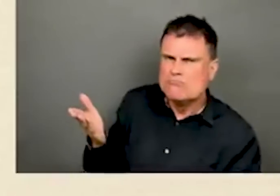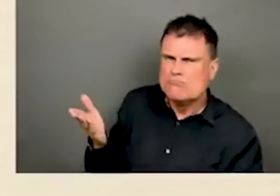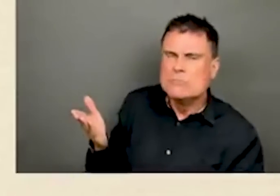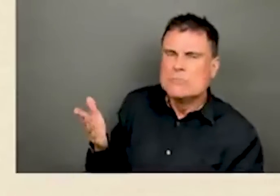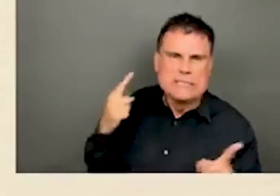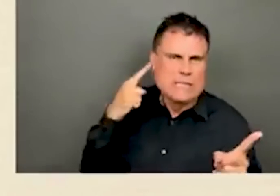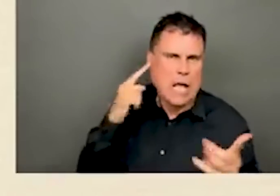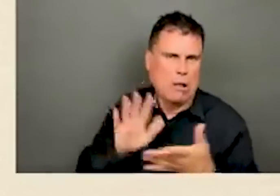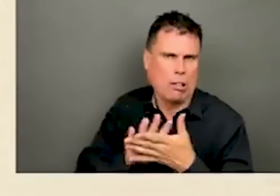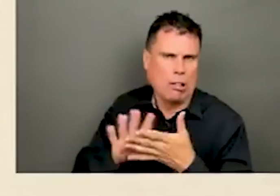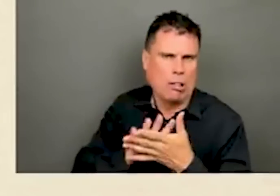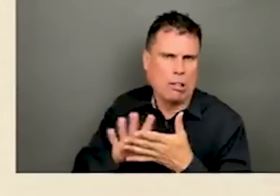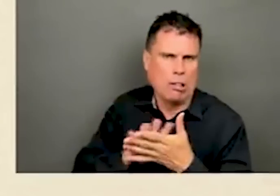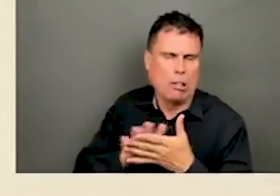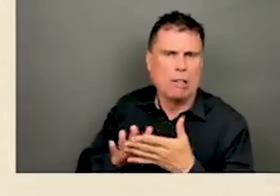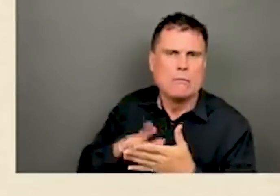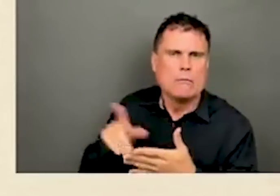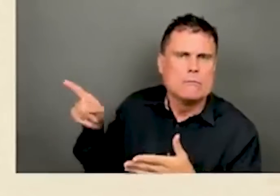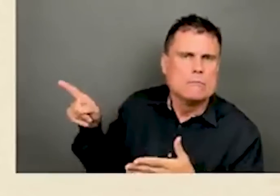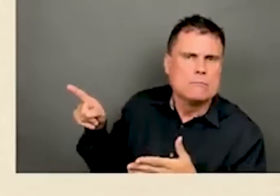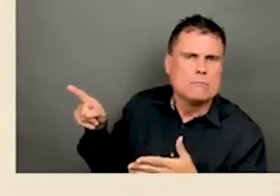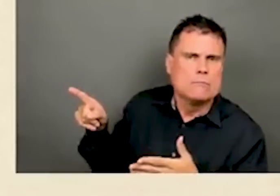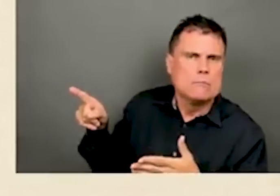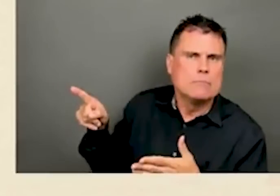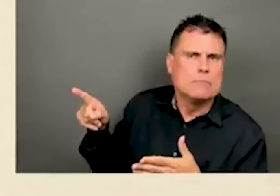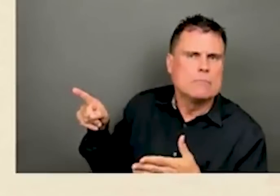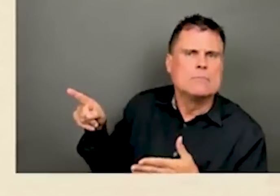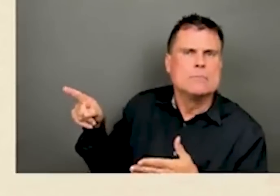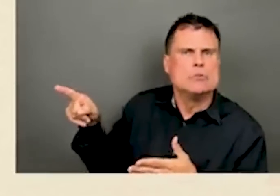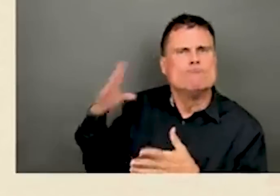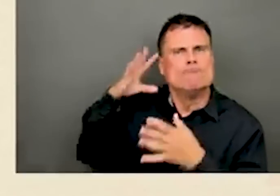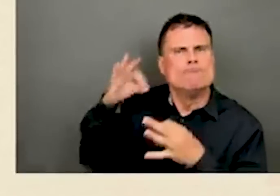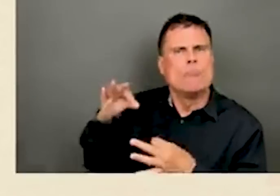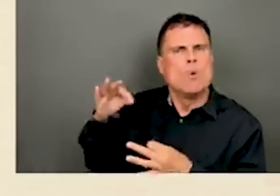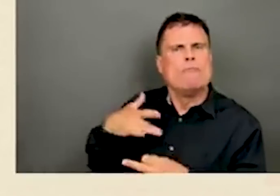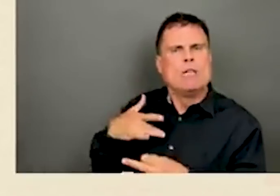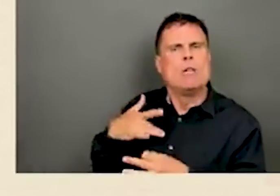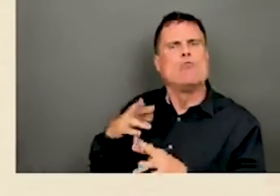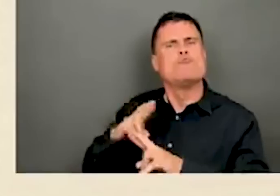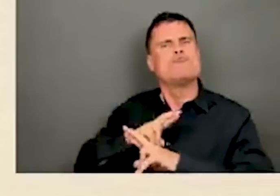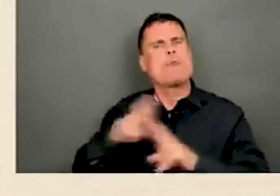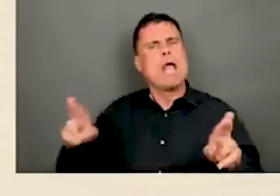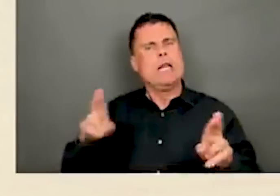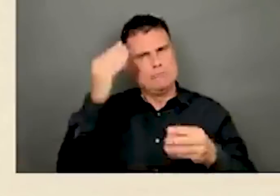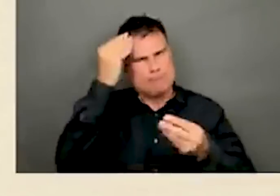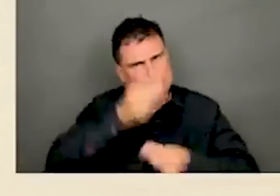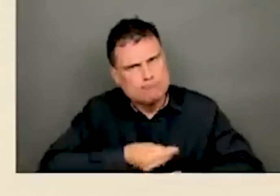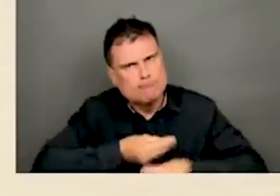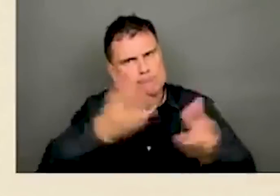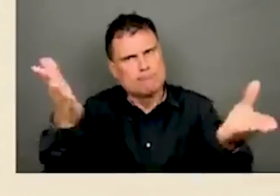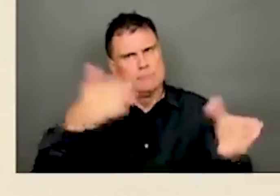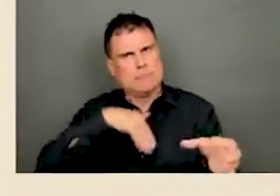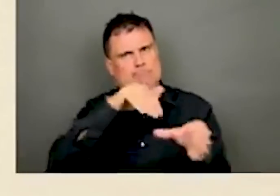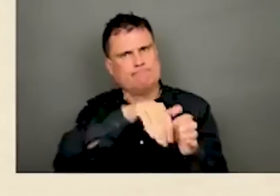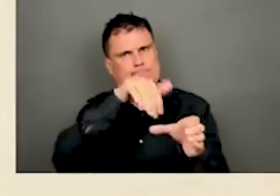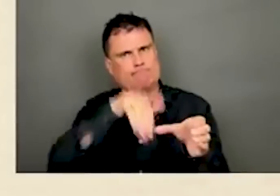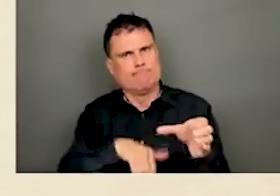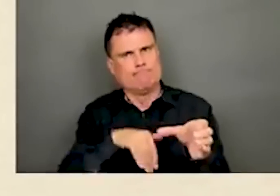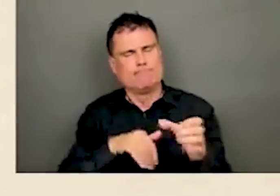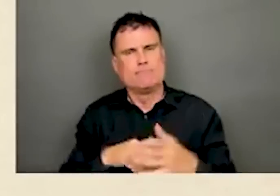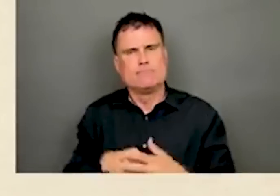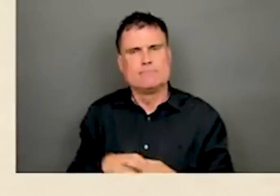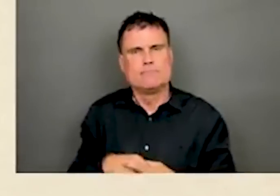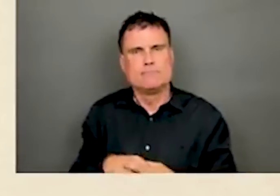you come to this conclusion and be at peace with what you were about to announce to everyone? Well, I was just